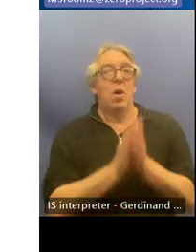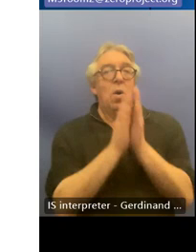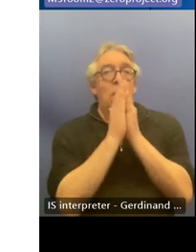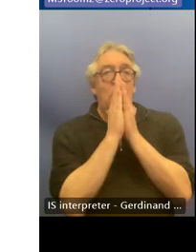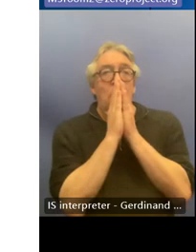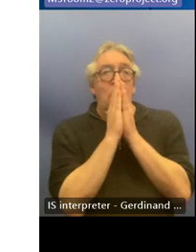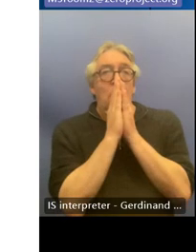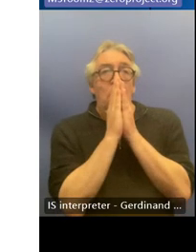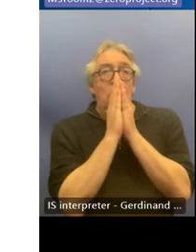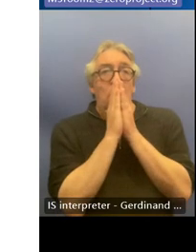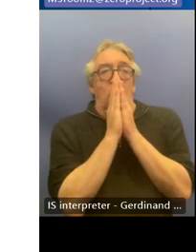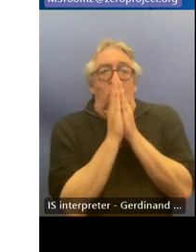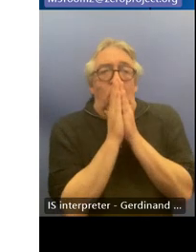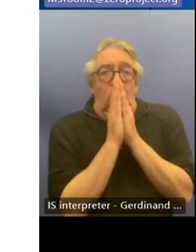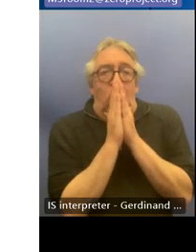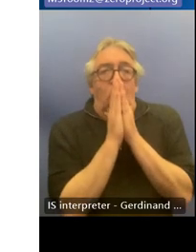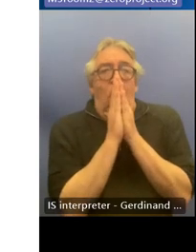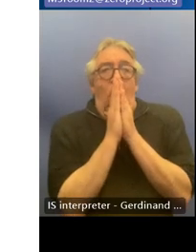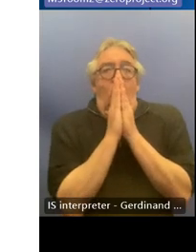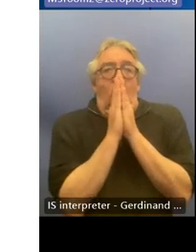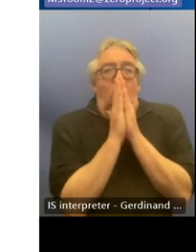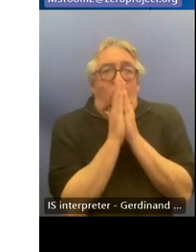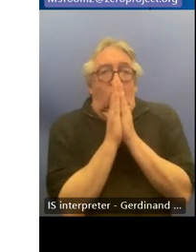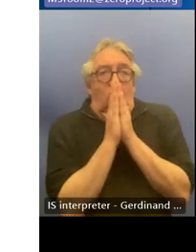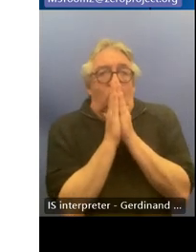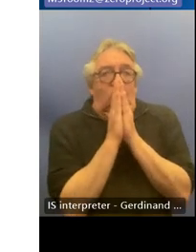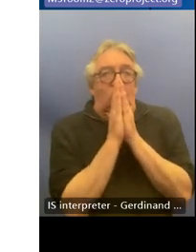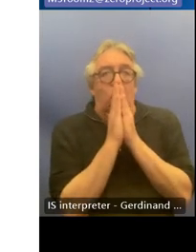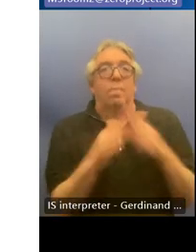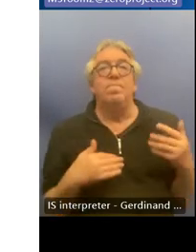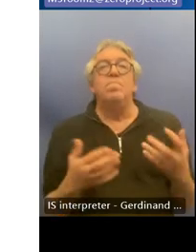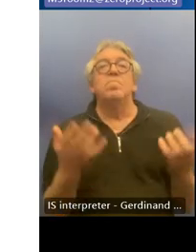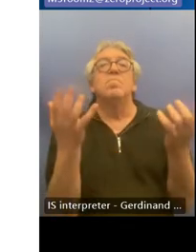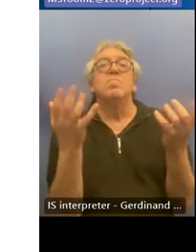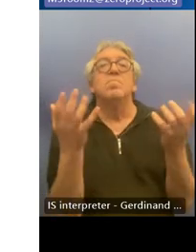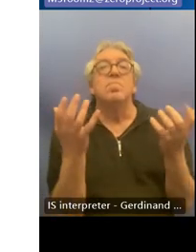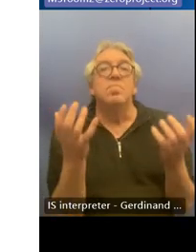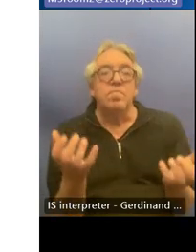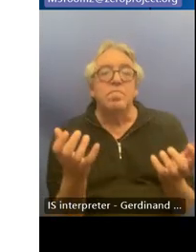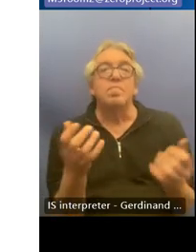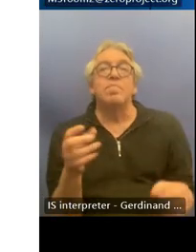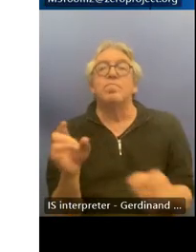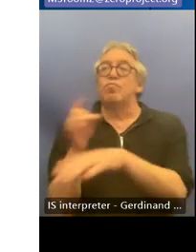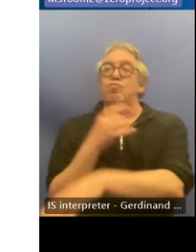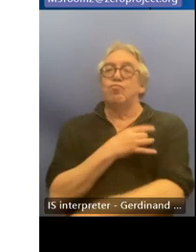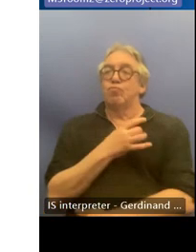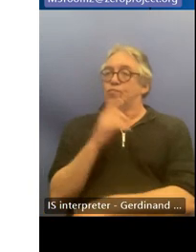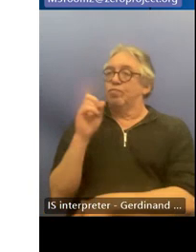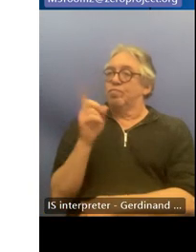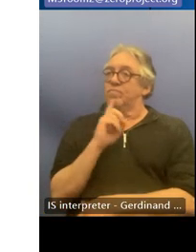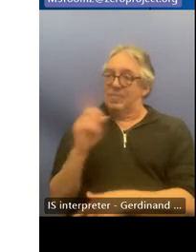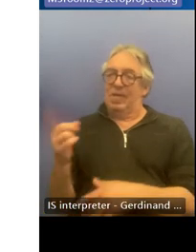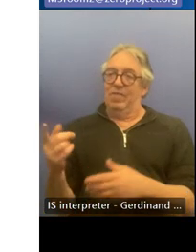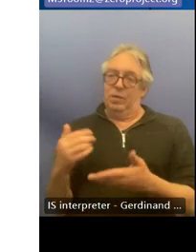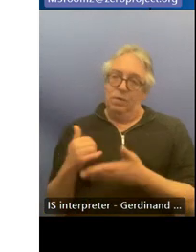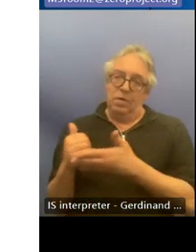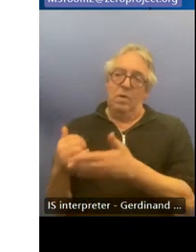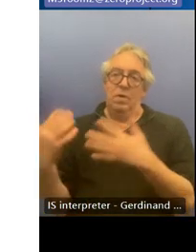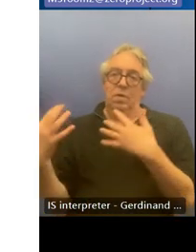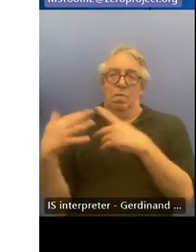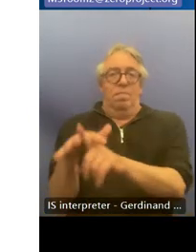to advance inclusive education and society for Chile's deaf community. We support